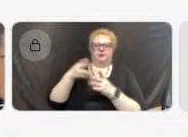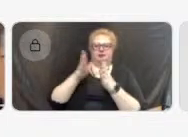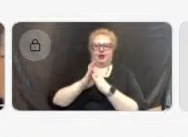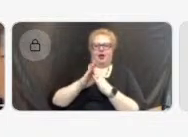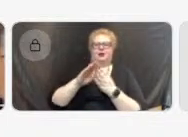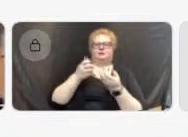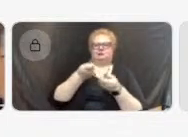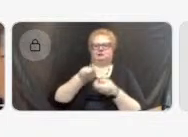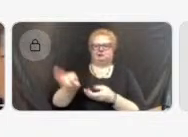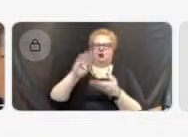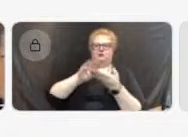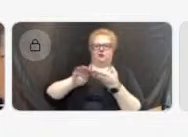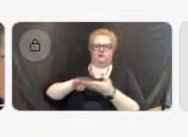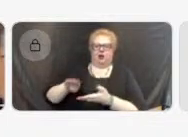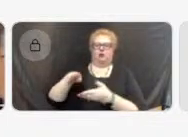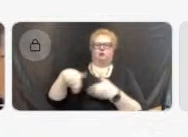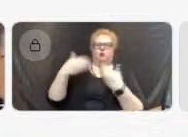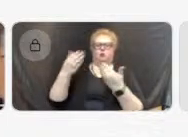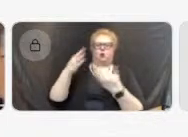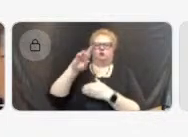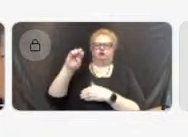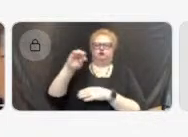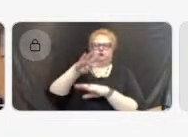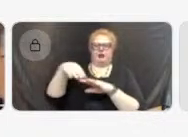variances of a proposed replat as follows.